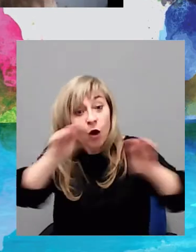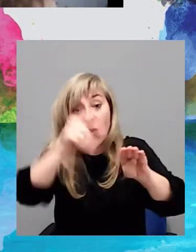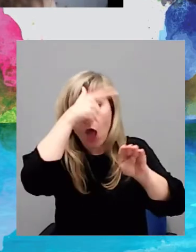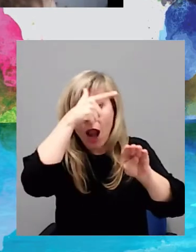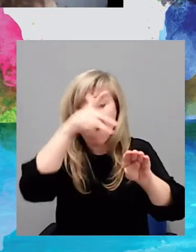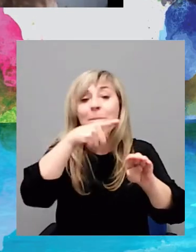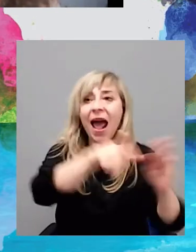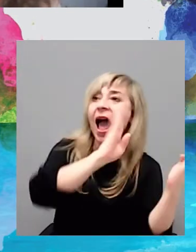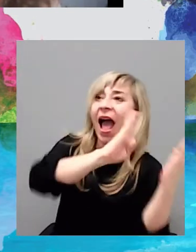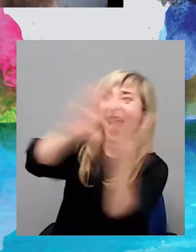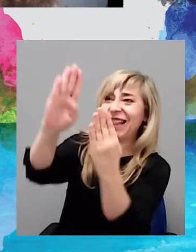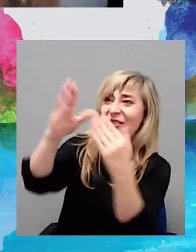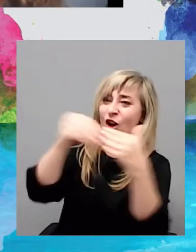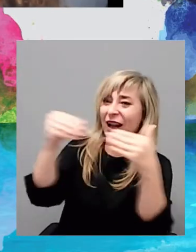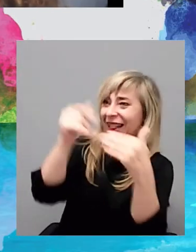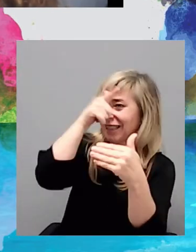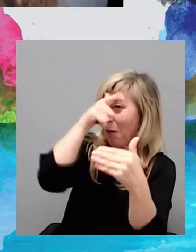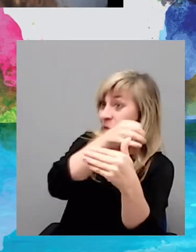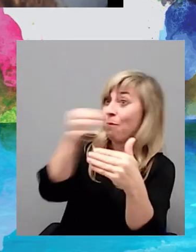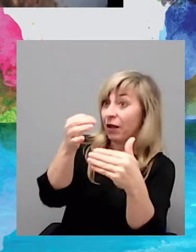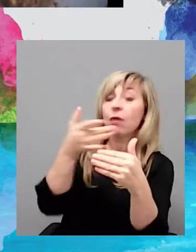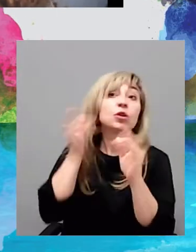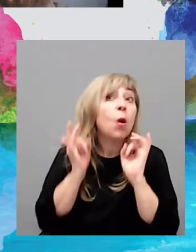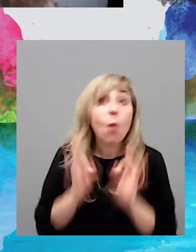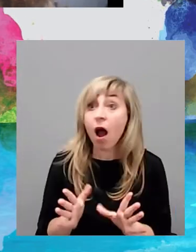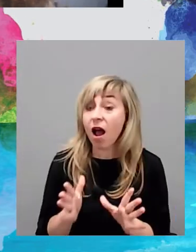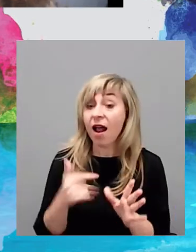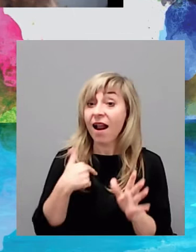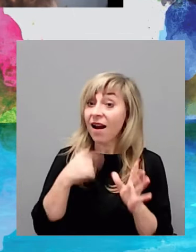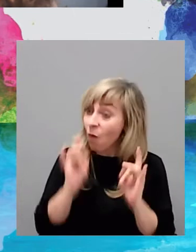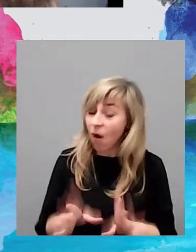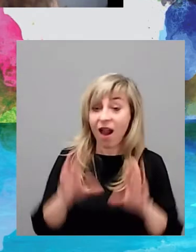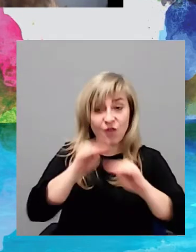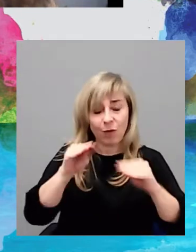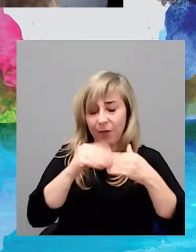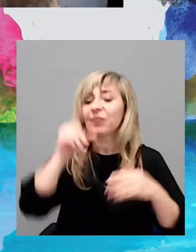invest in training in our professionals.